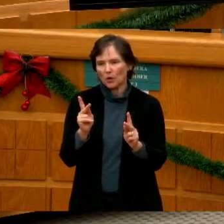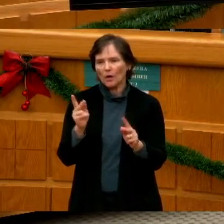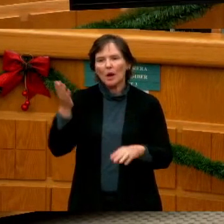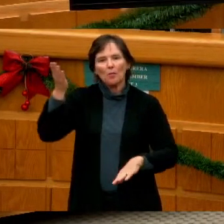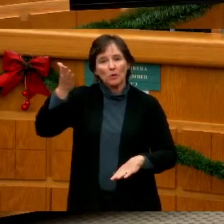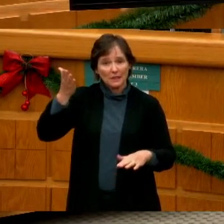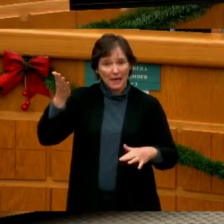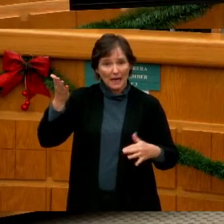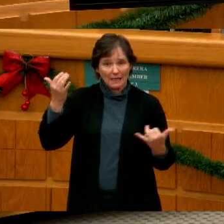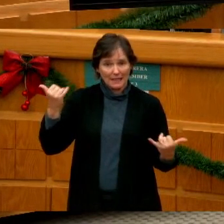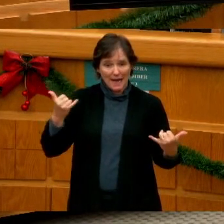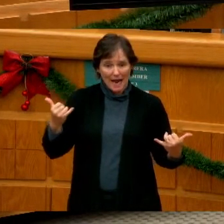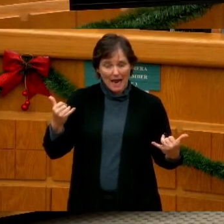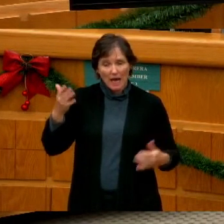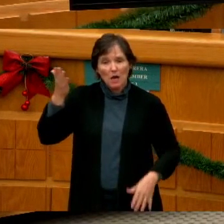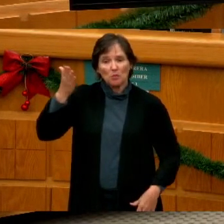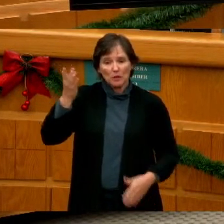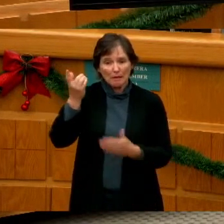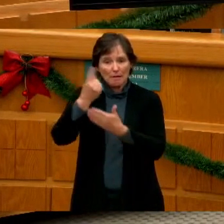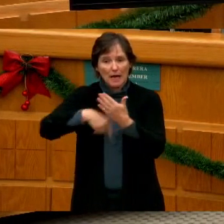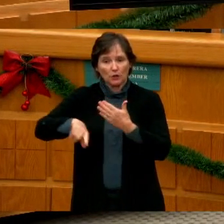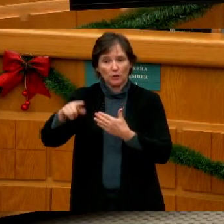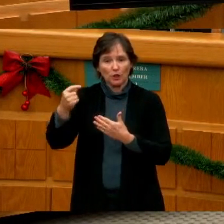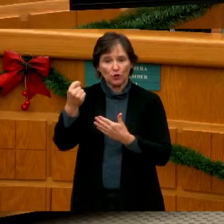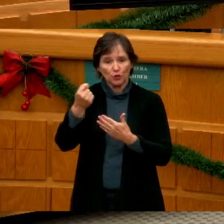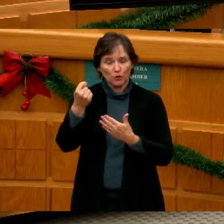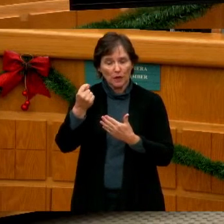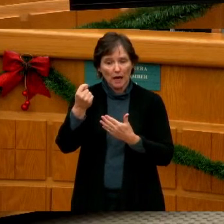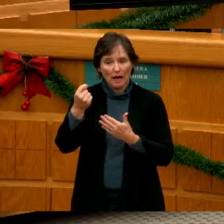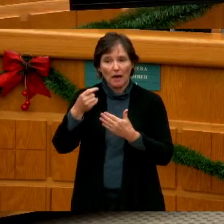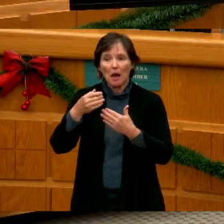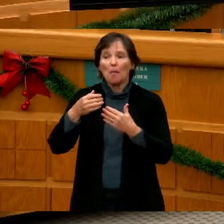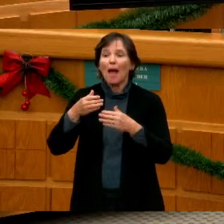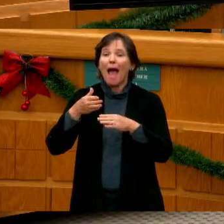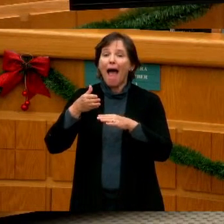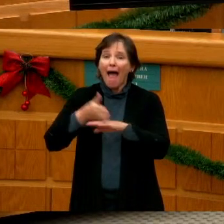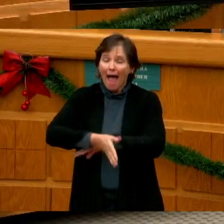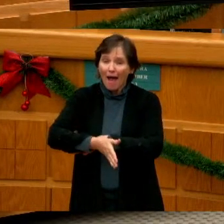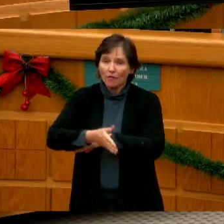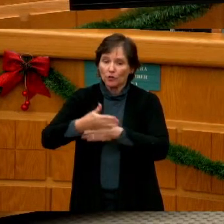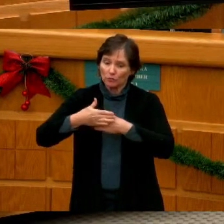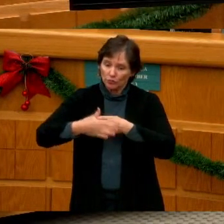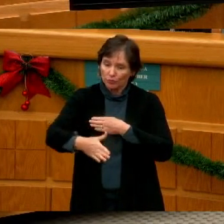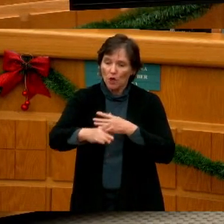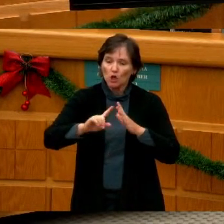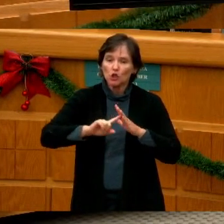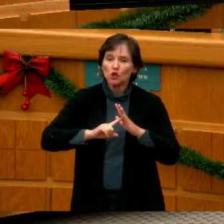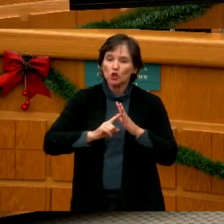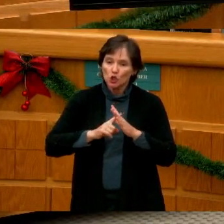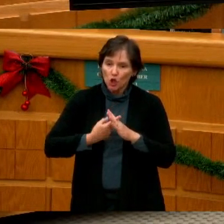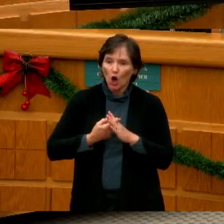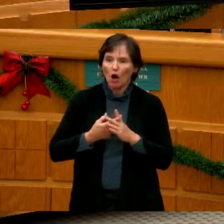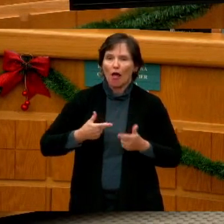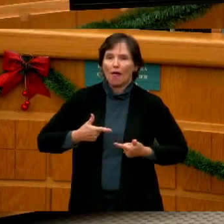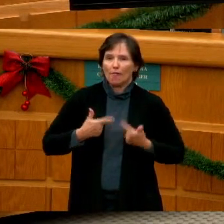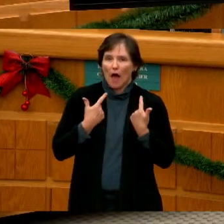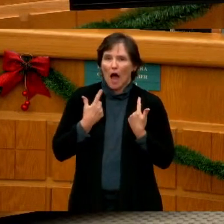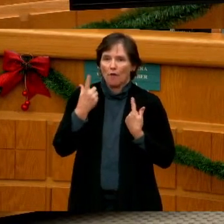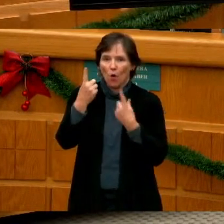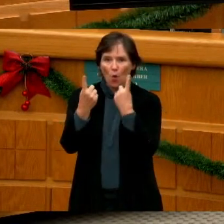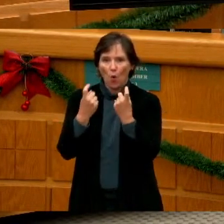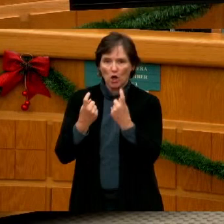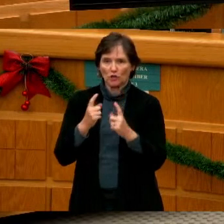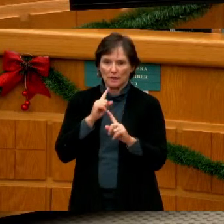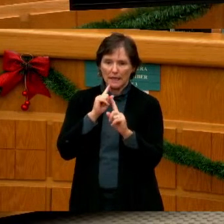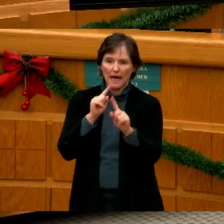be presenting like we did today, next Tuesday, but then after that we're going to all social media. So we're going to start a